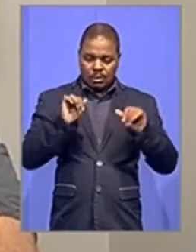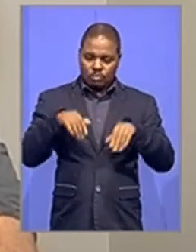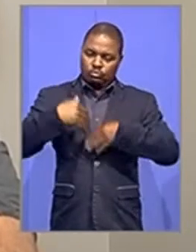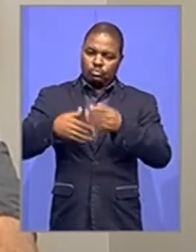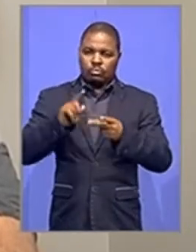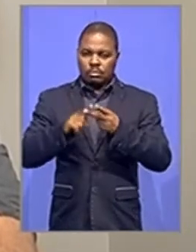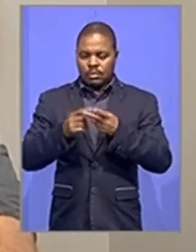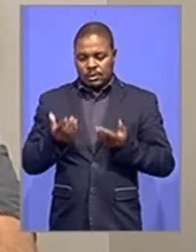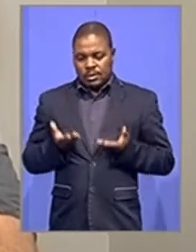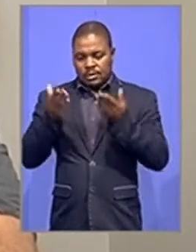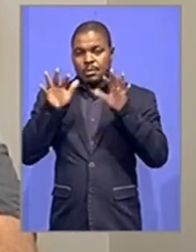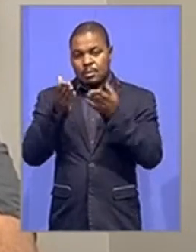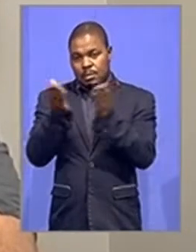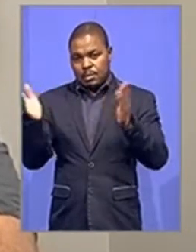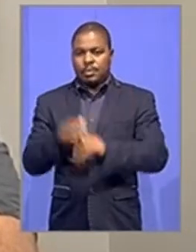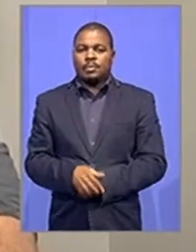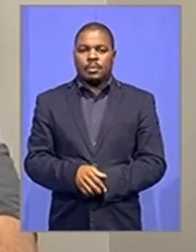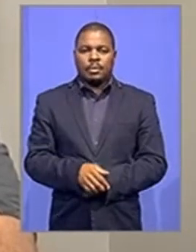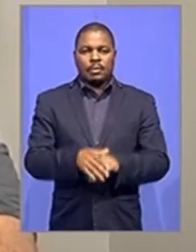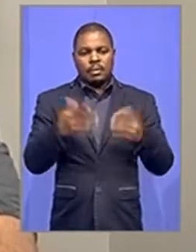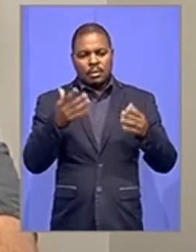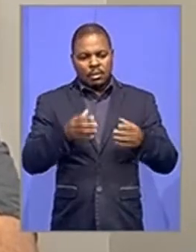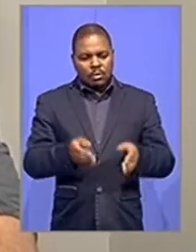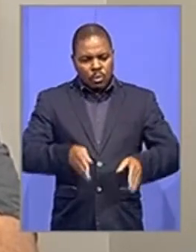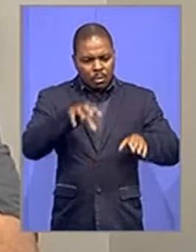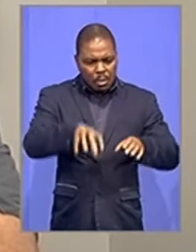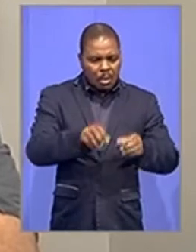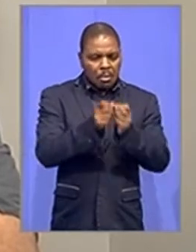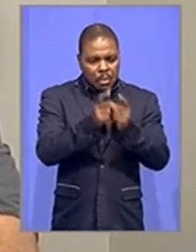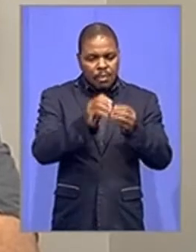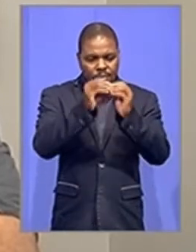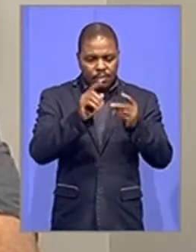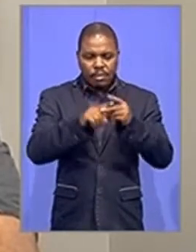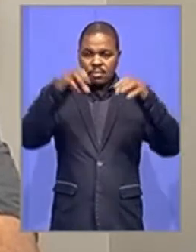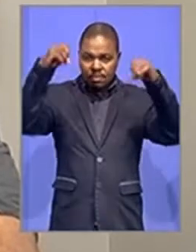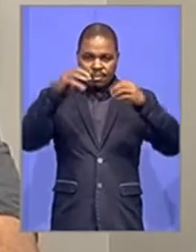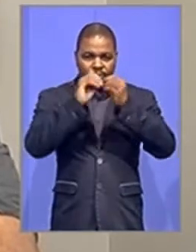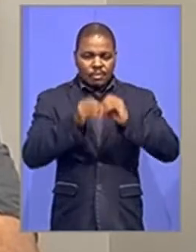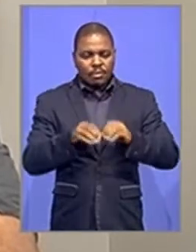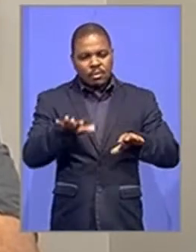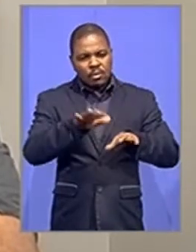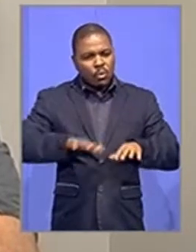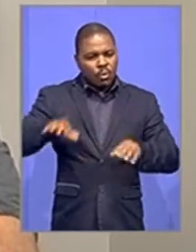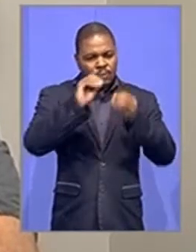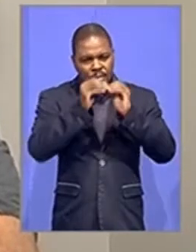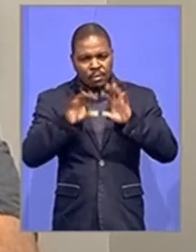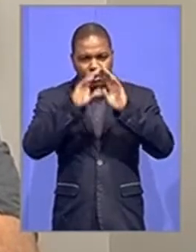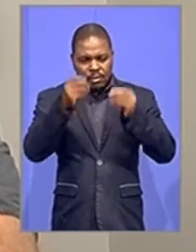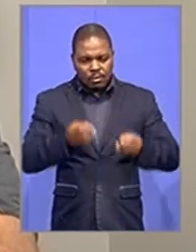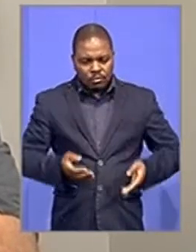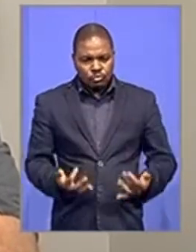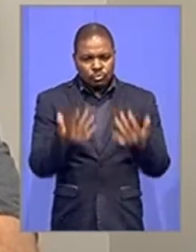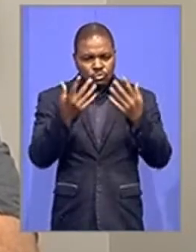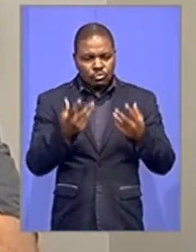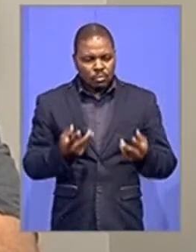of core service delivery, fixing of potholes, fixing of streetlights, maintaining our infrastructure, cutting grass, doing the